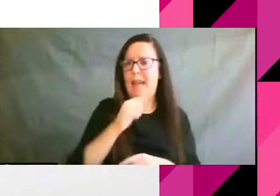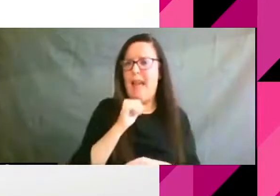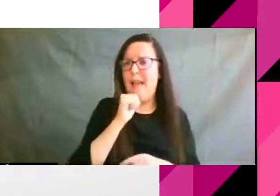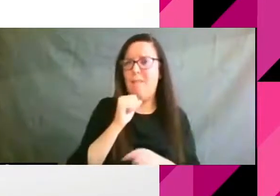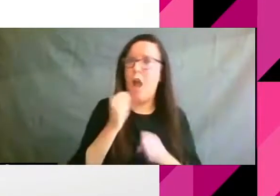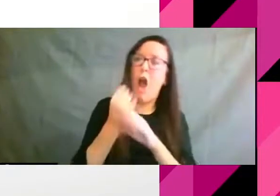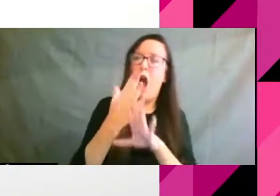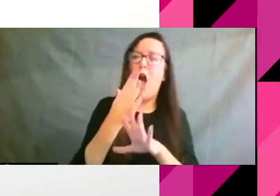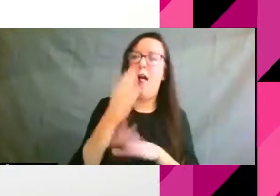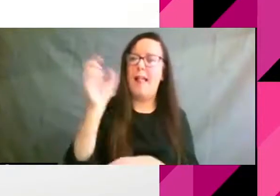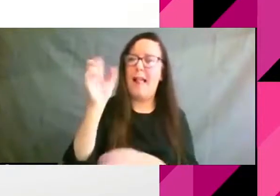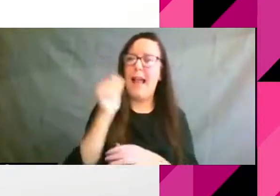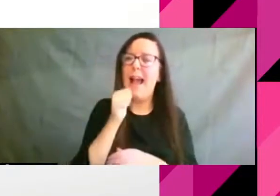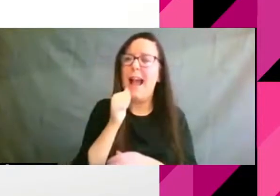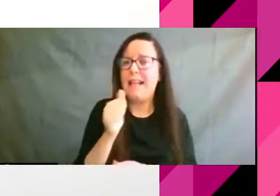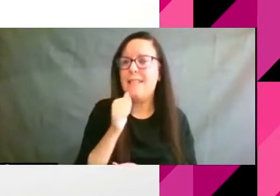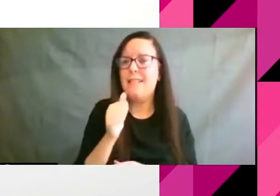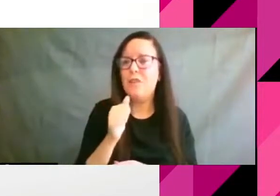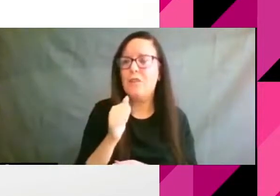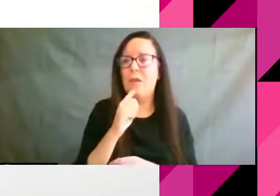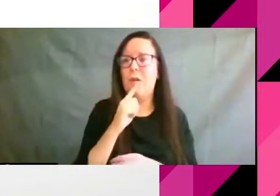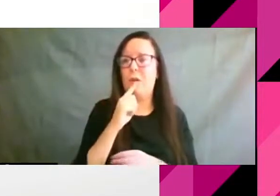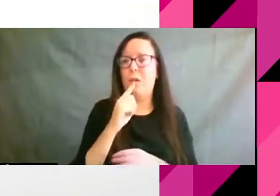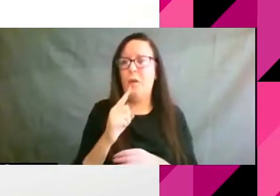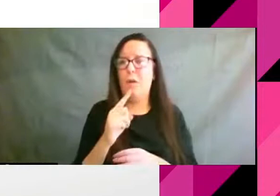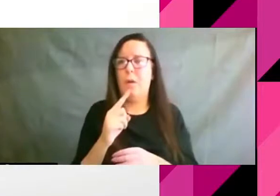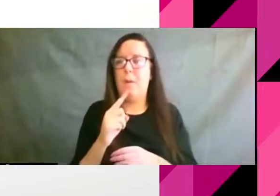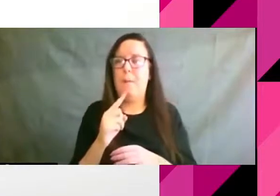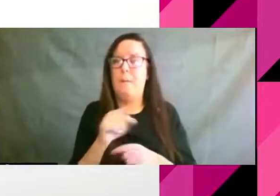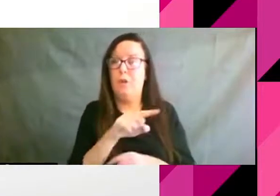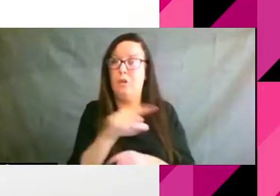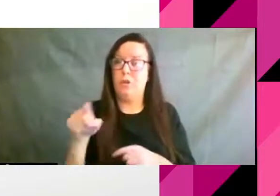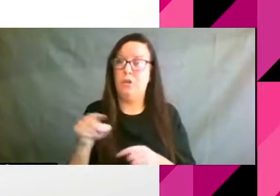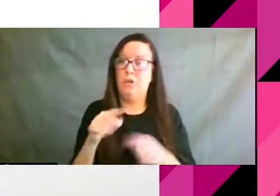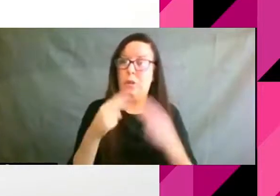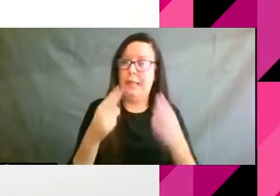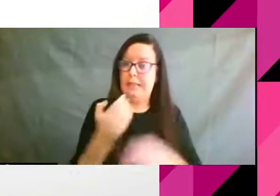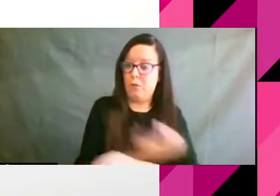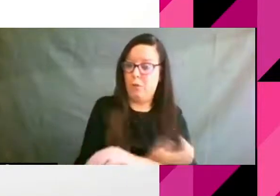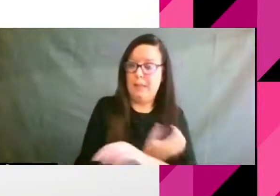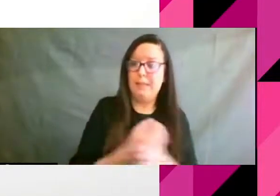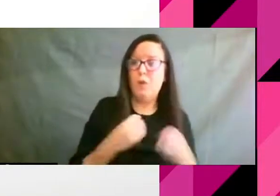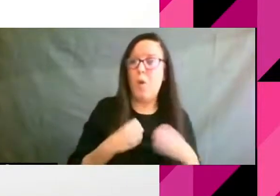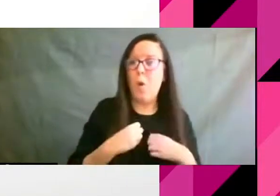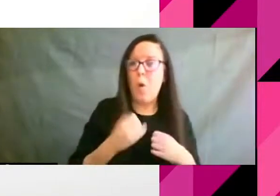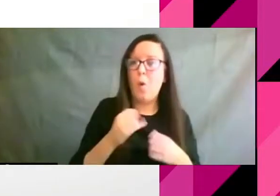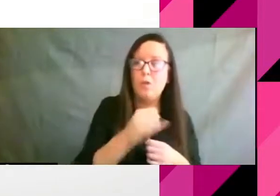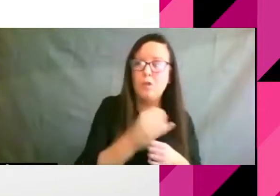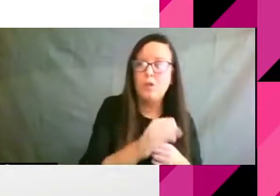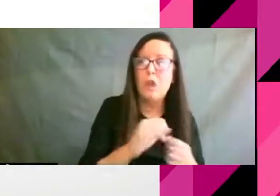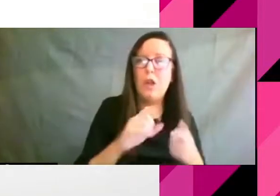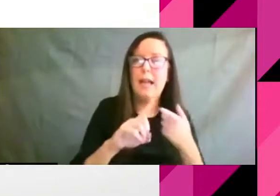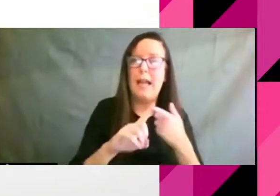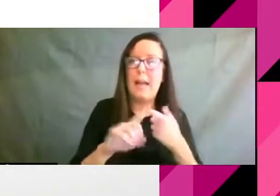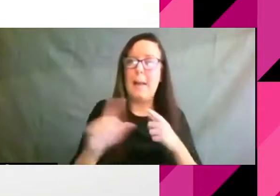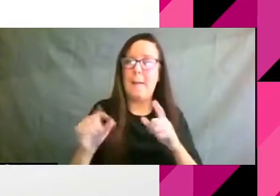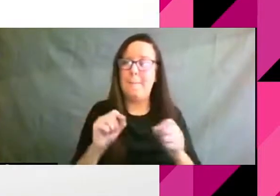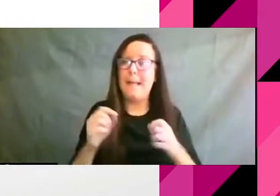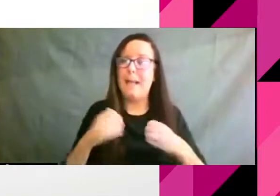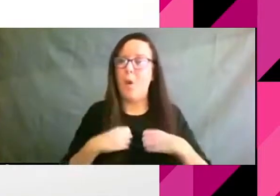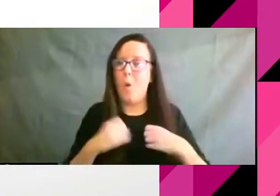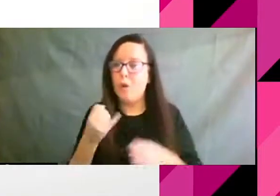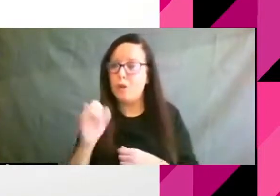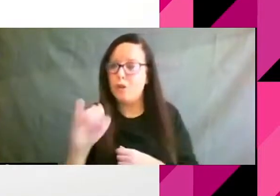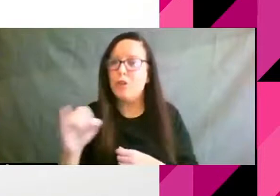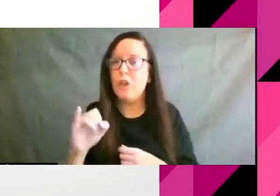I hope these thoughts have been of some value to you as you begin your own journey or continue your own journey down the Article 13 implementation path. I